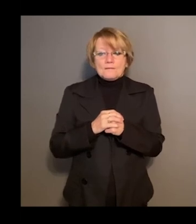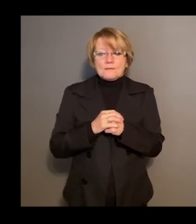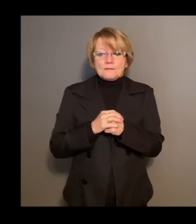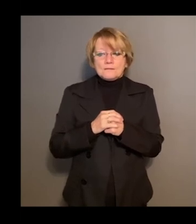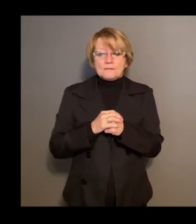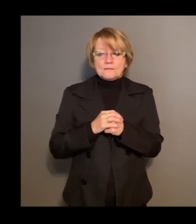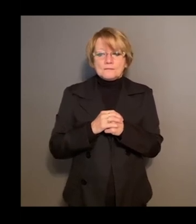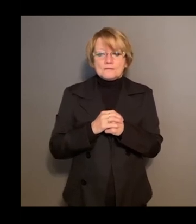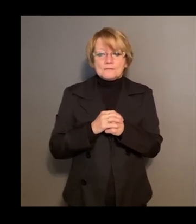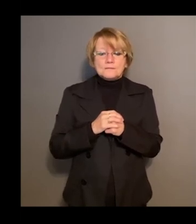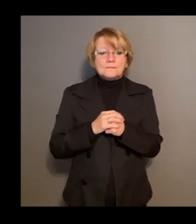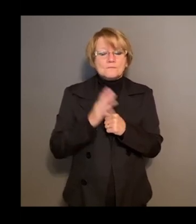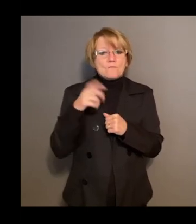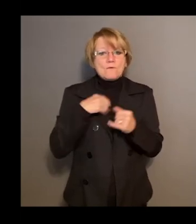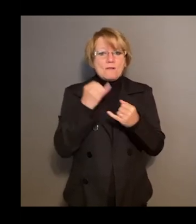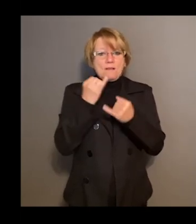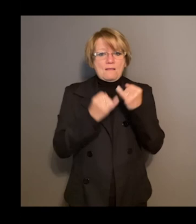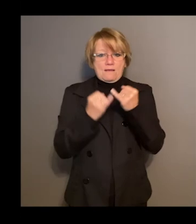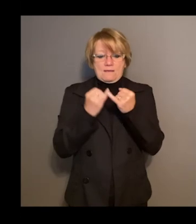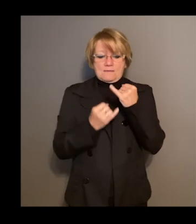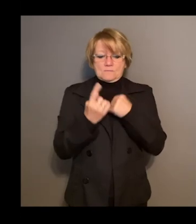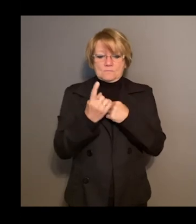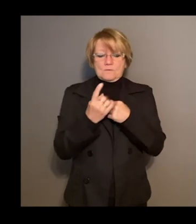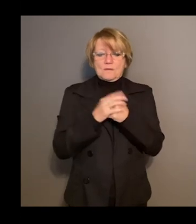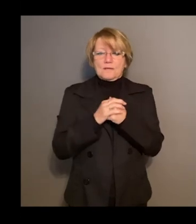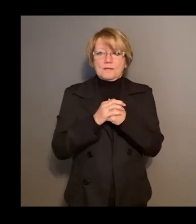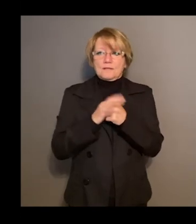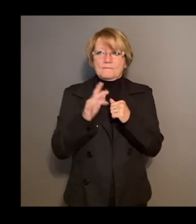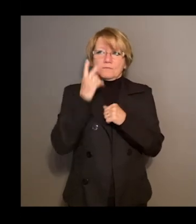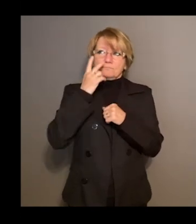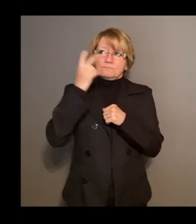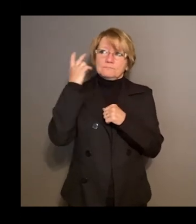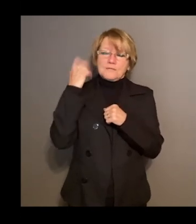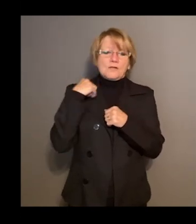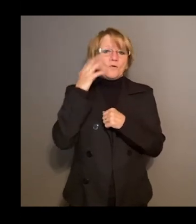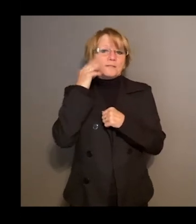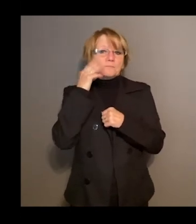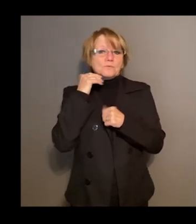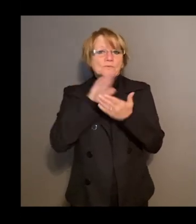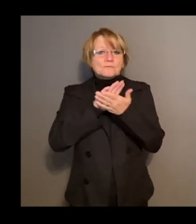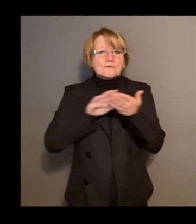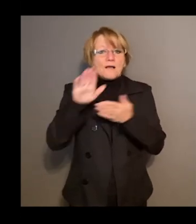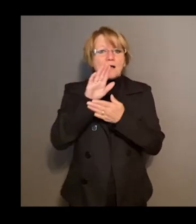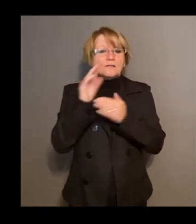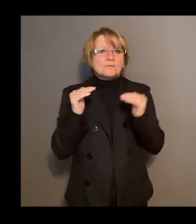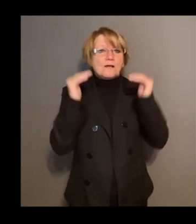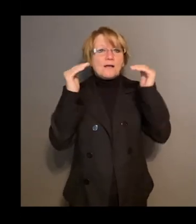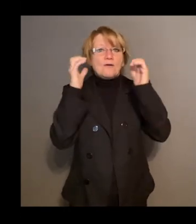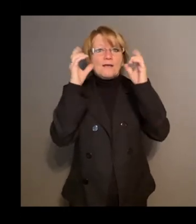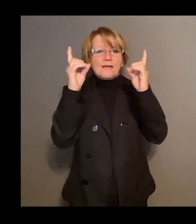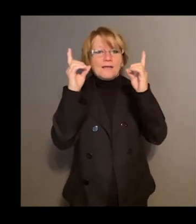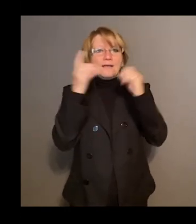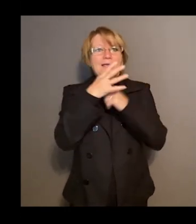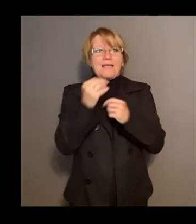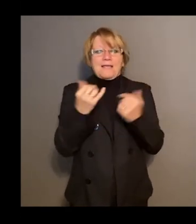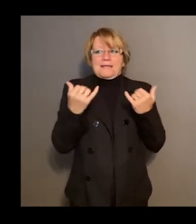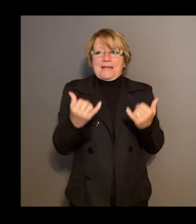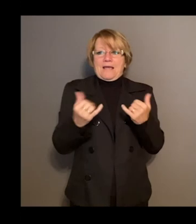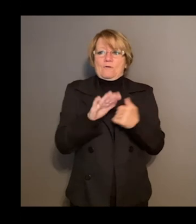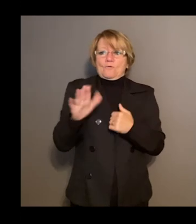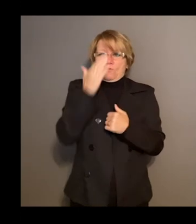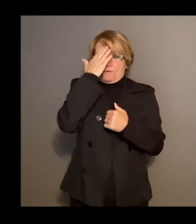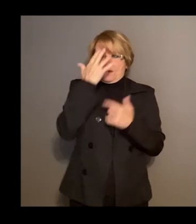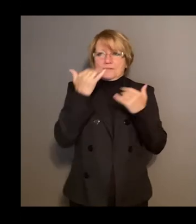So we're gonna be closing up here. I'm gonna do this last one. Based on your past higher education experiences combined with what you know